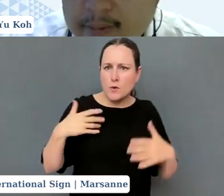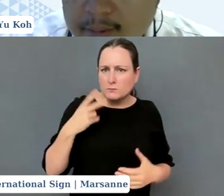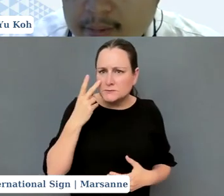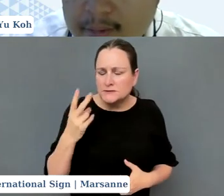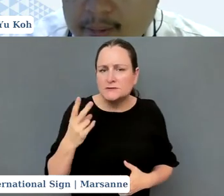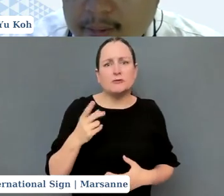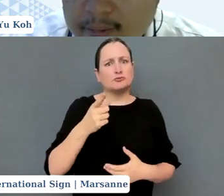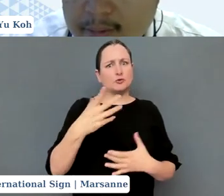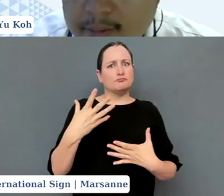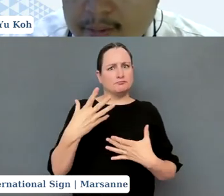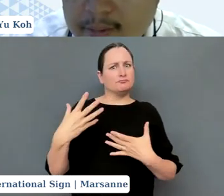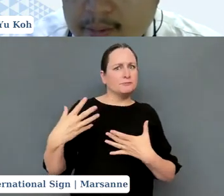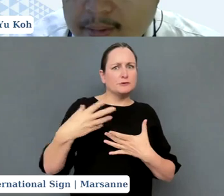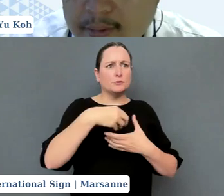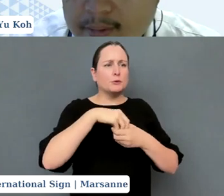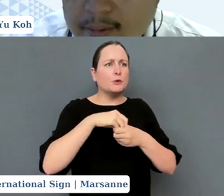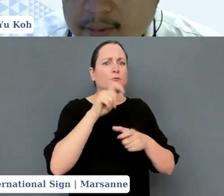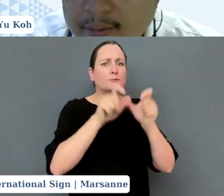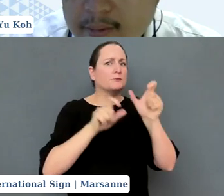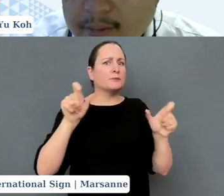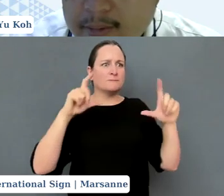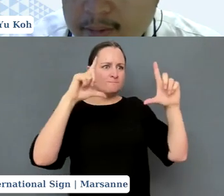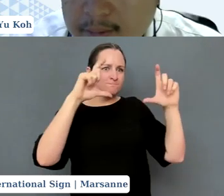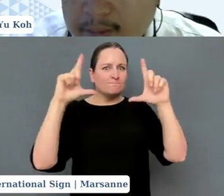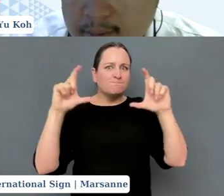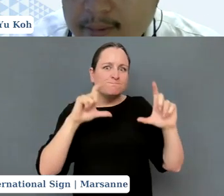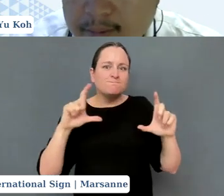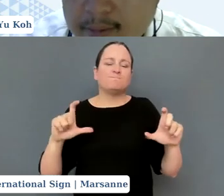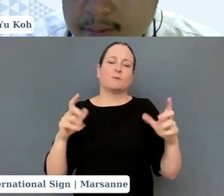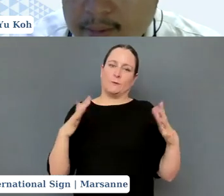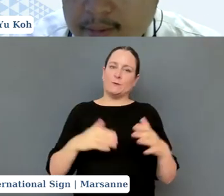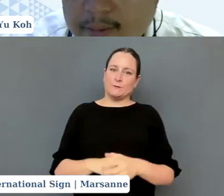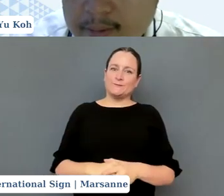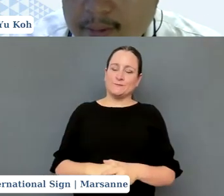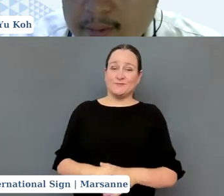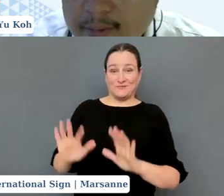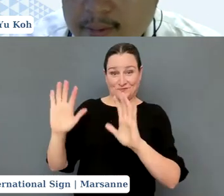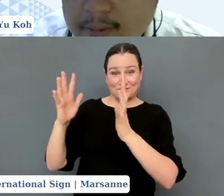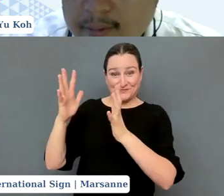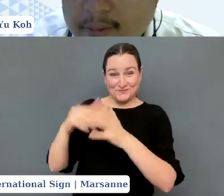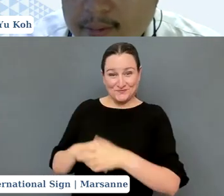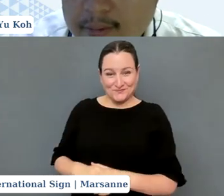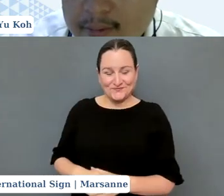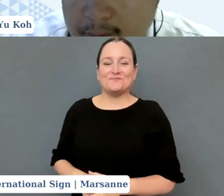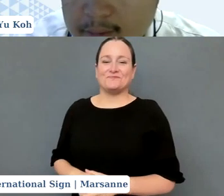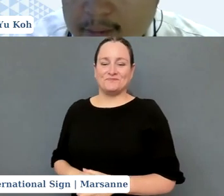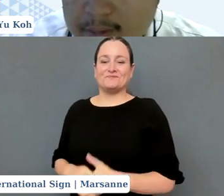projects. So without diluting what is already excellent, we are now going to move